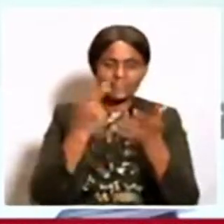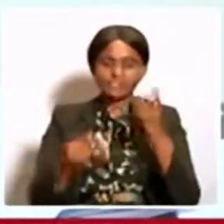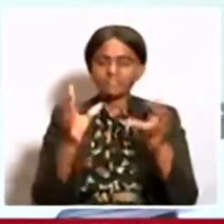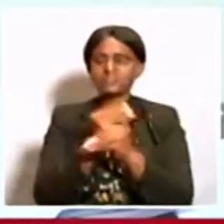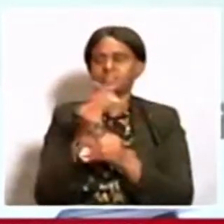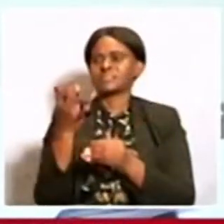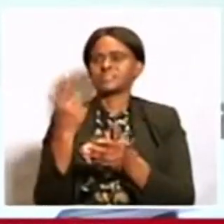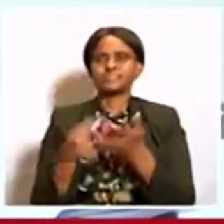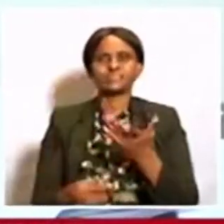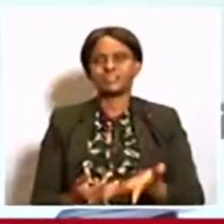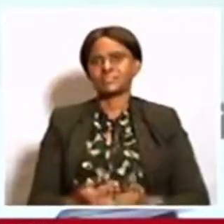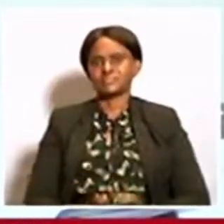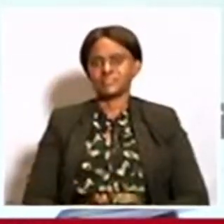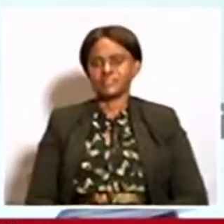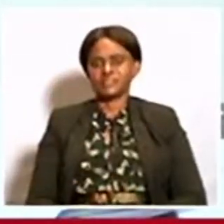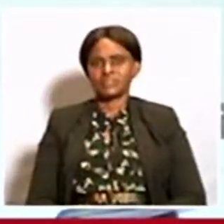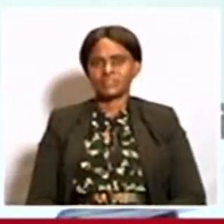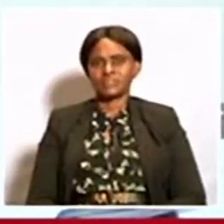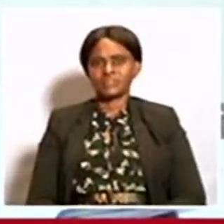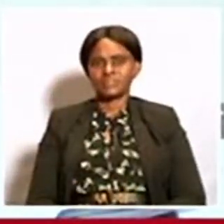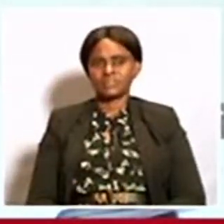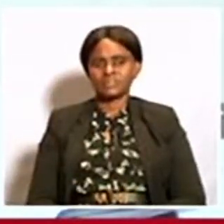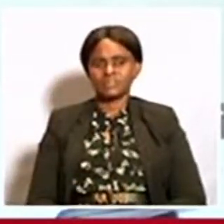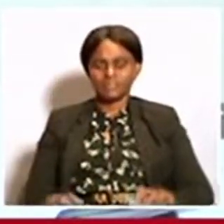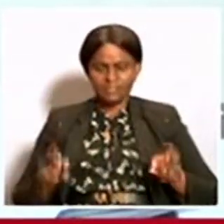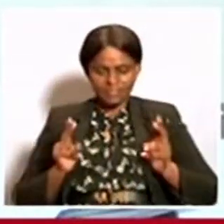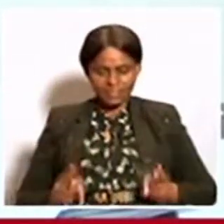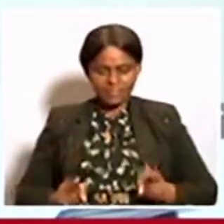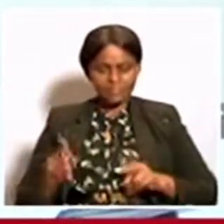there? It's human resource.